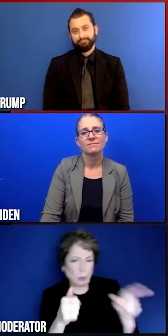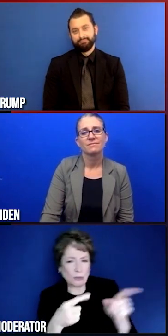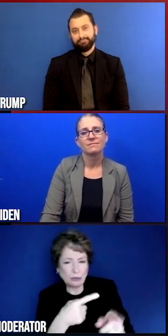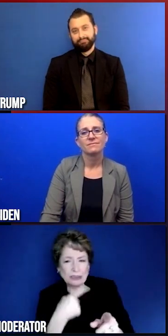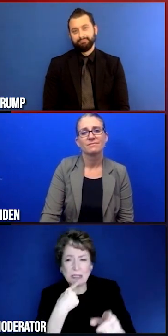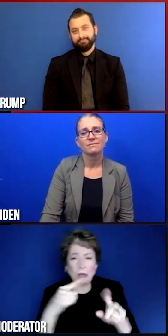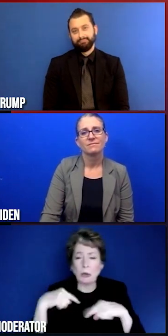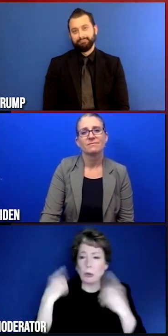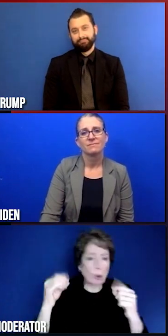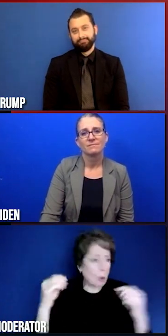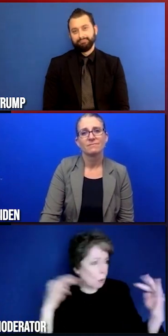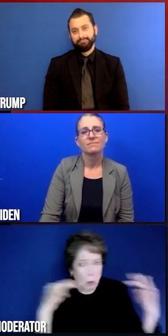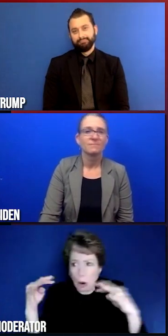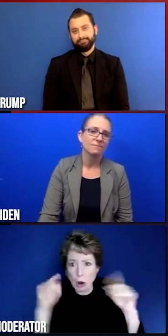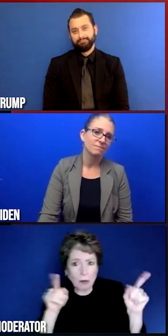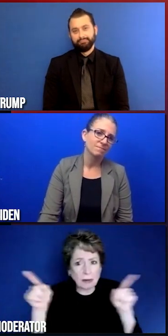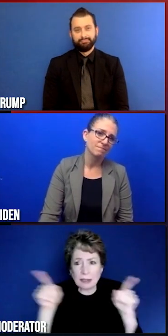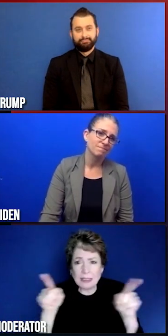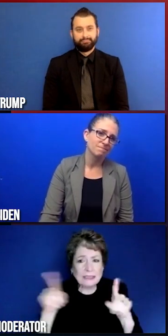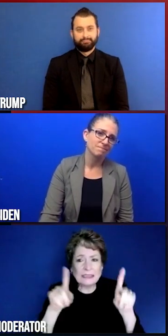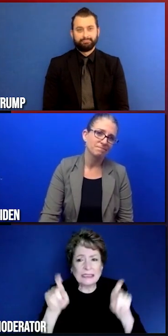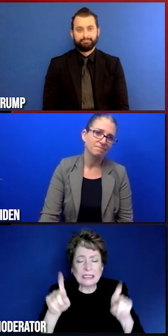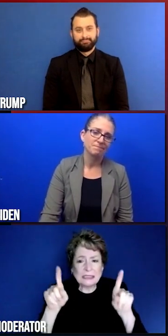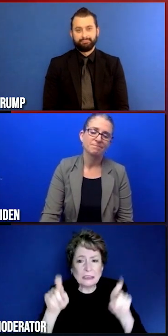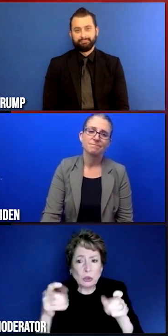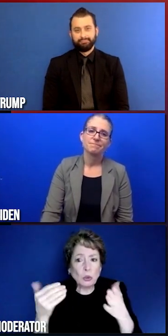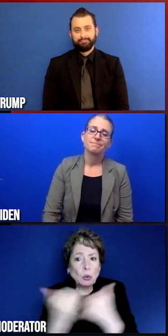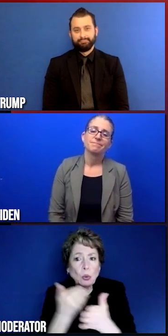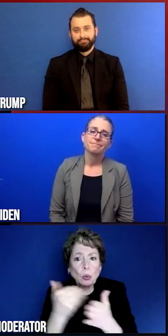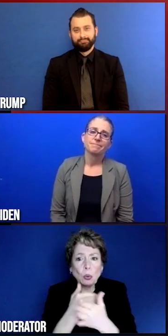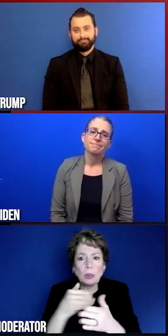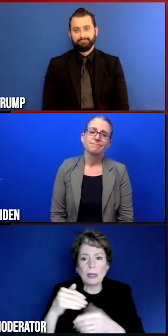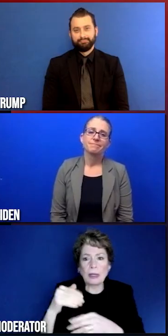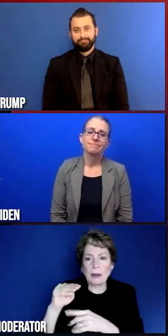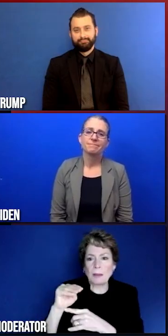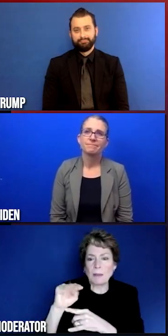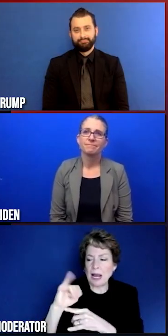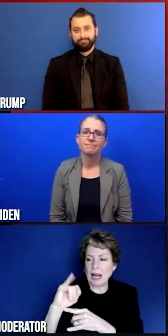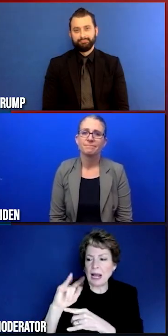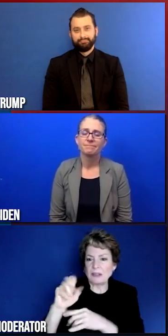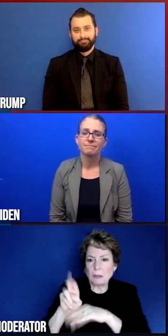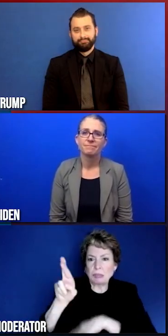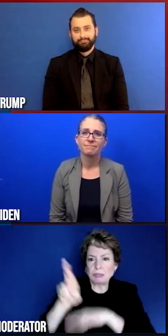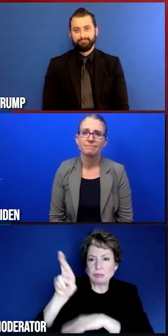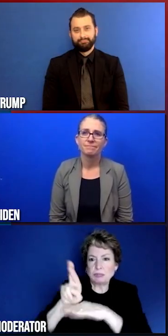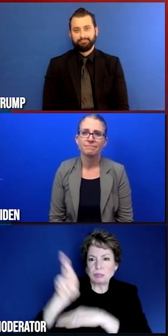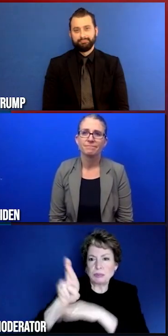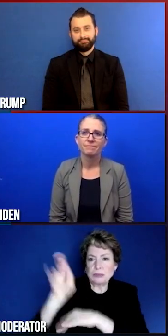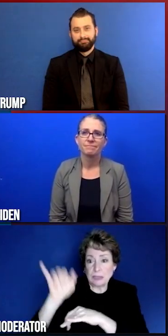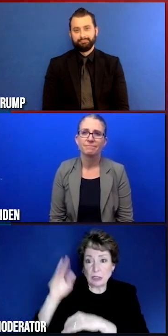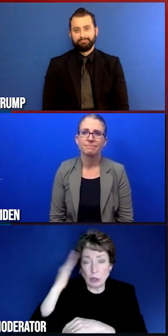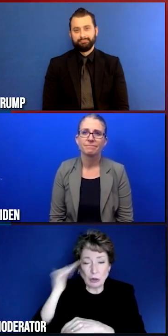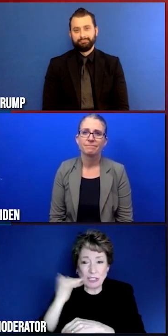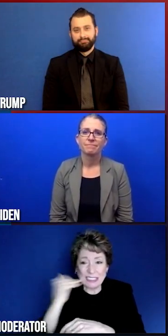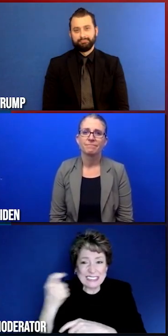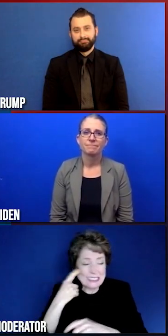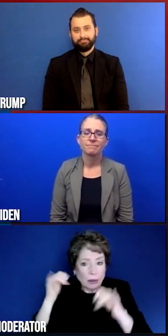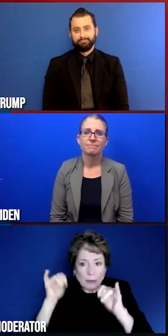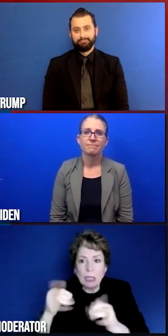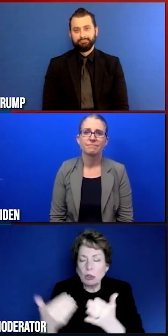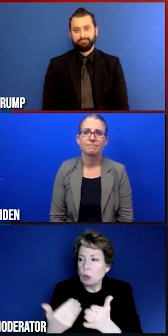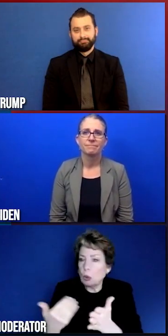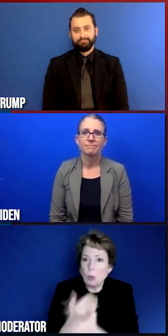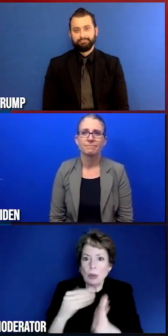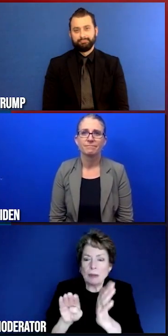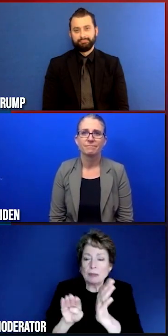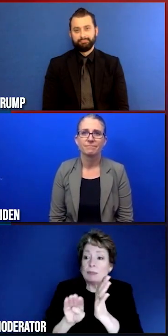Korea recently rolled out its biggest ever intercontinental ballistic missile and continues to develop its nuclear arsenal. Do you see that as a